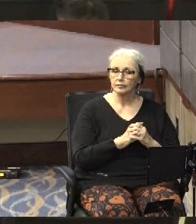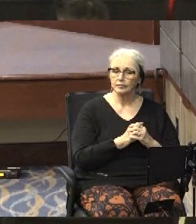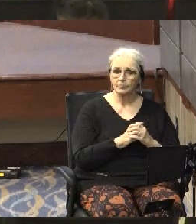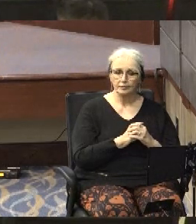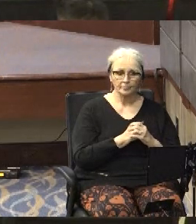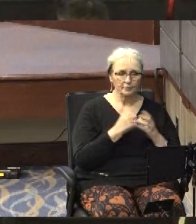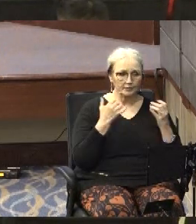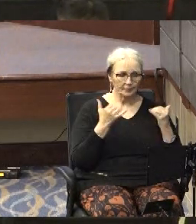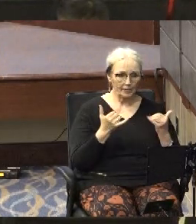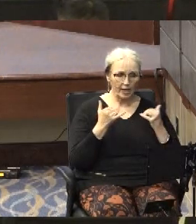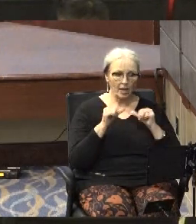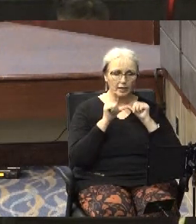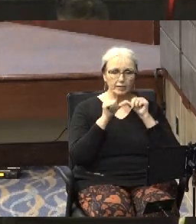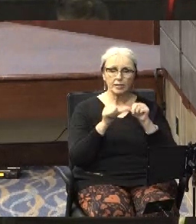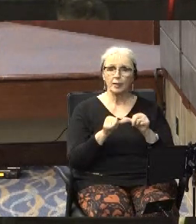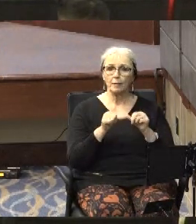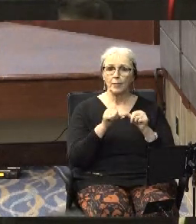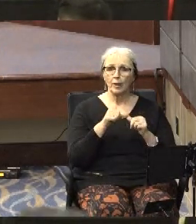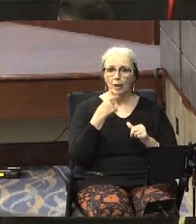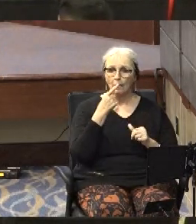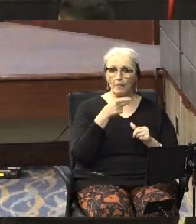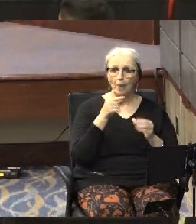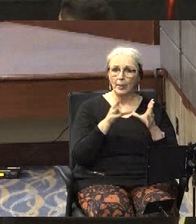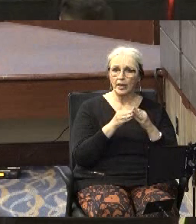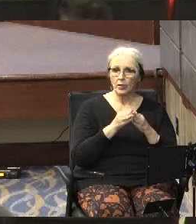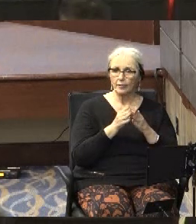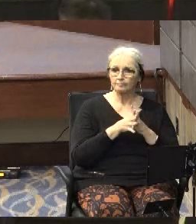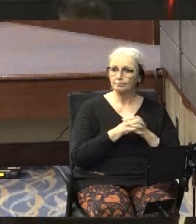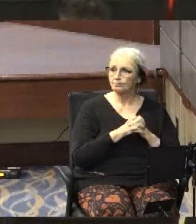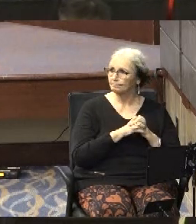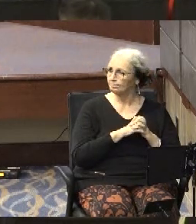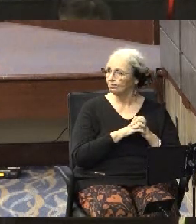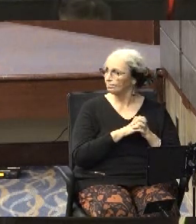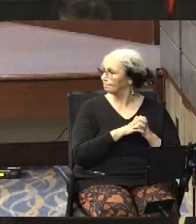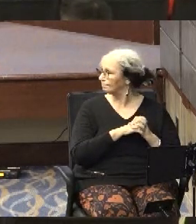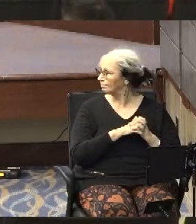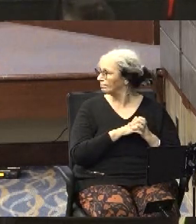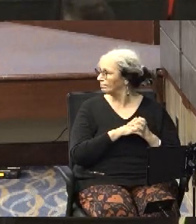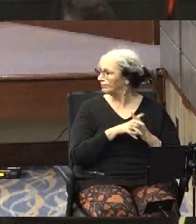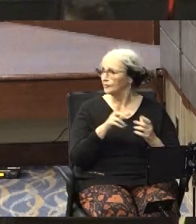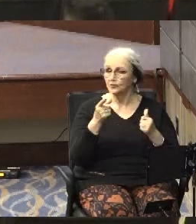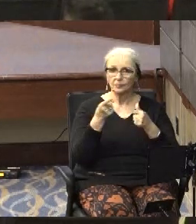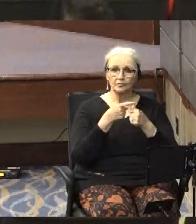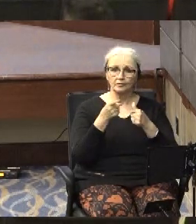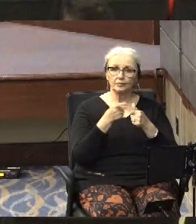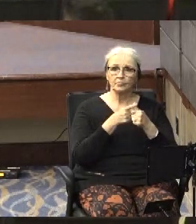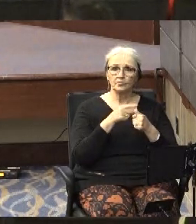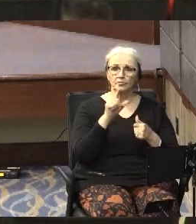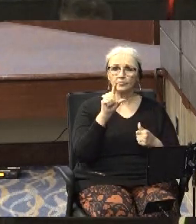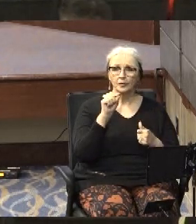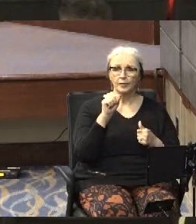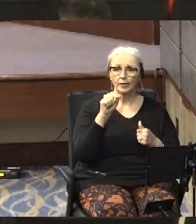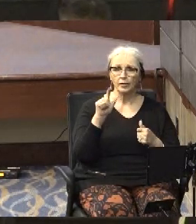We will now move on to our public hearings. And I believe our first one is public hearing